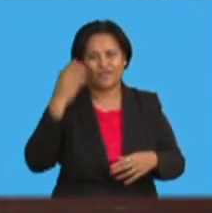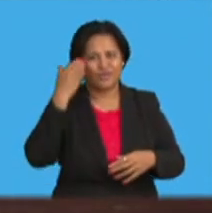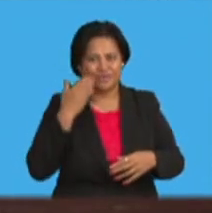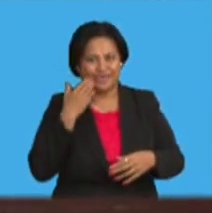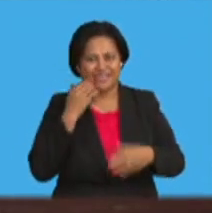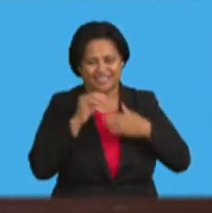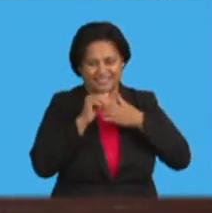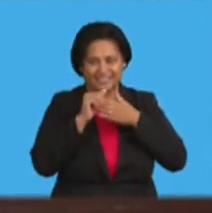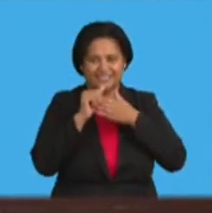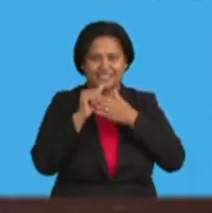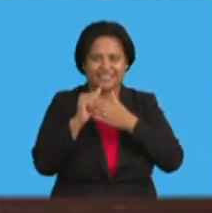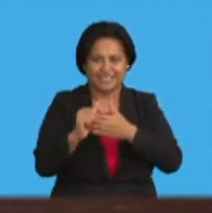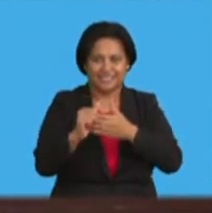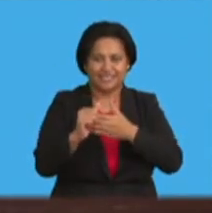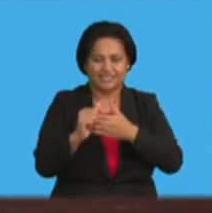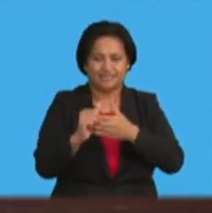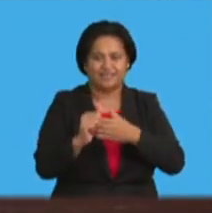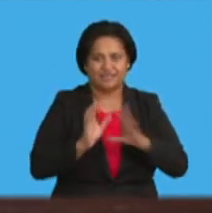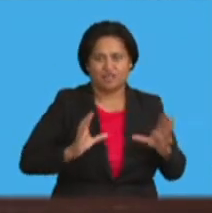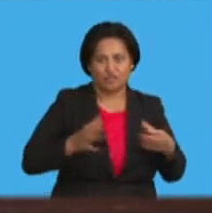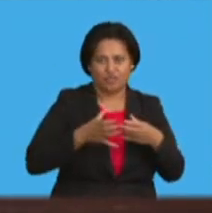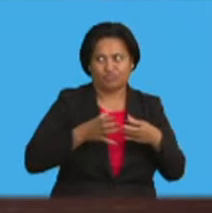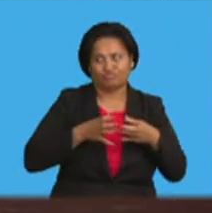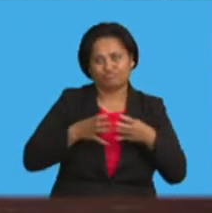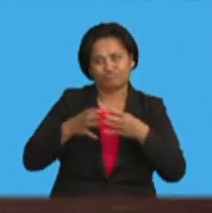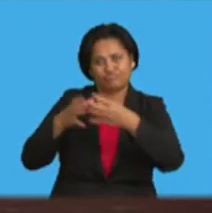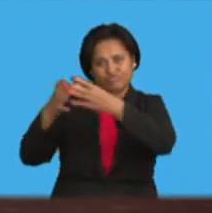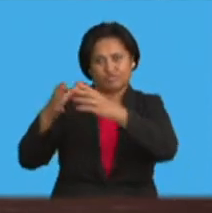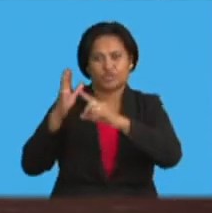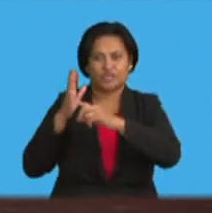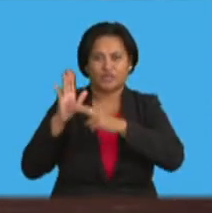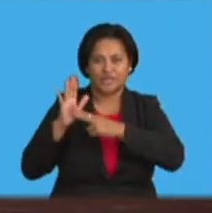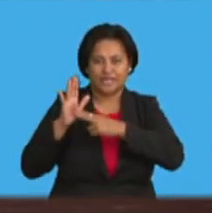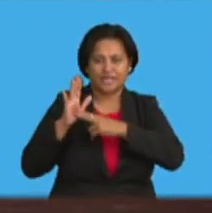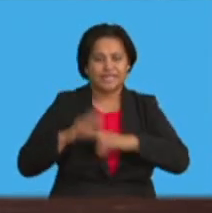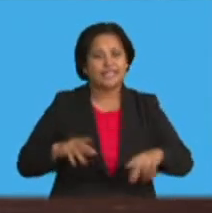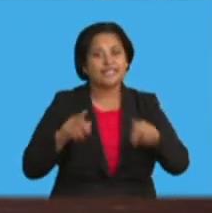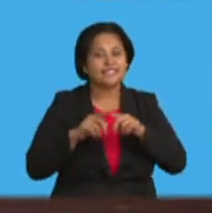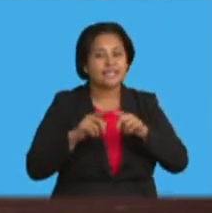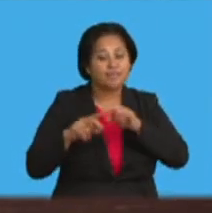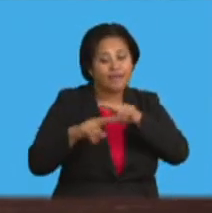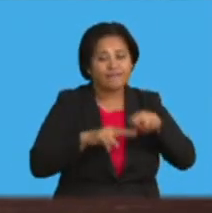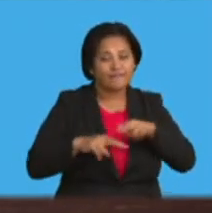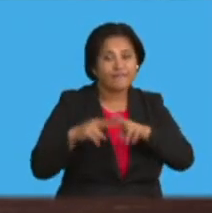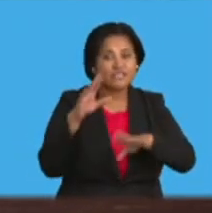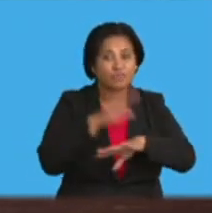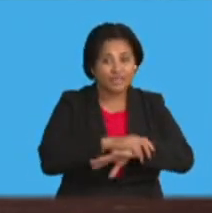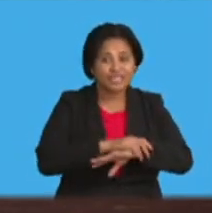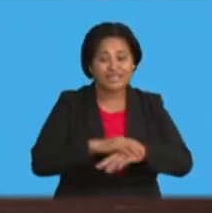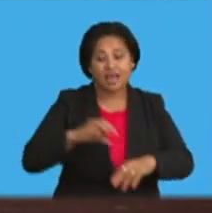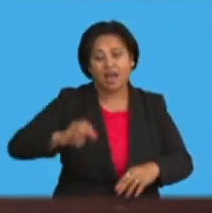the Honourable Mereseini Wuniwanga, and her team. Similarly, Madam Speaker, Fiji Police Force is a member of the